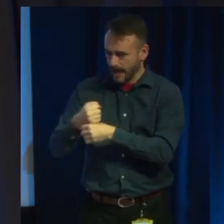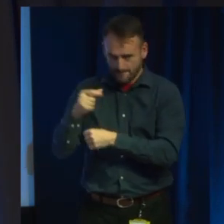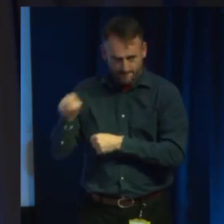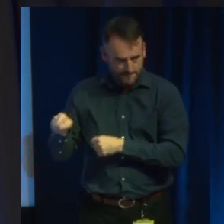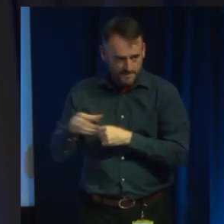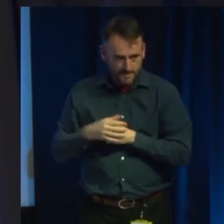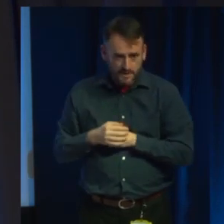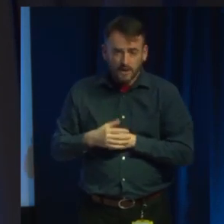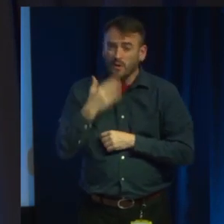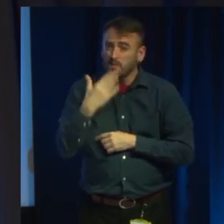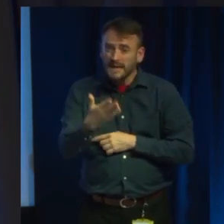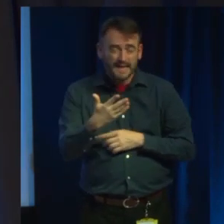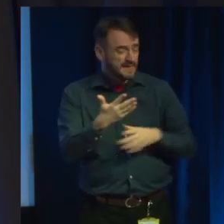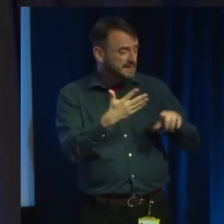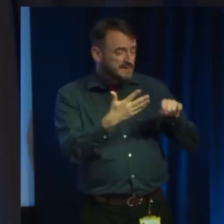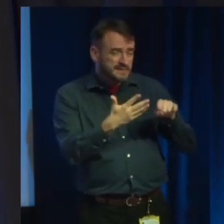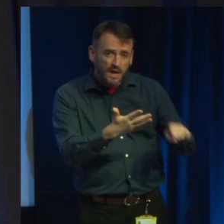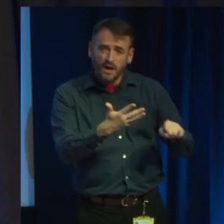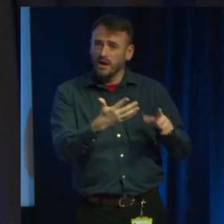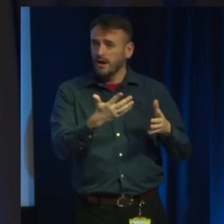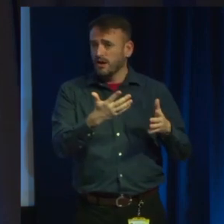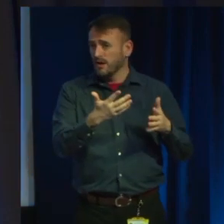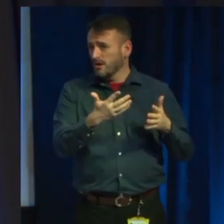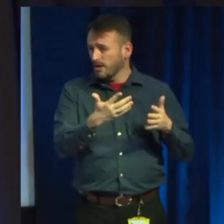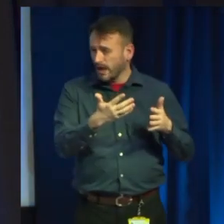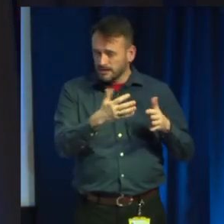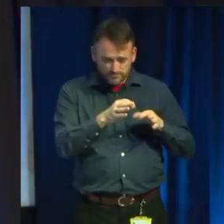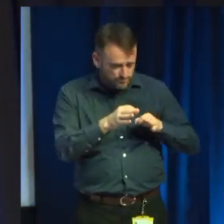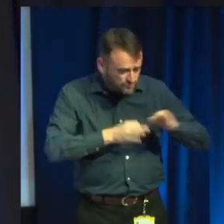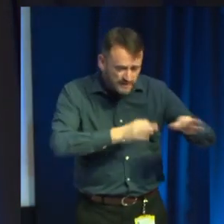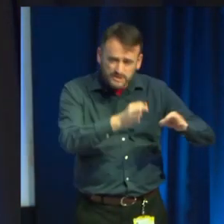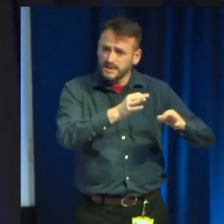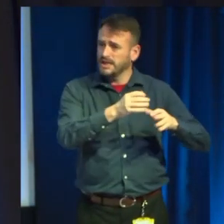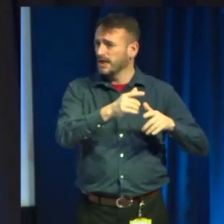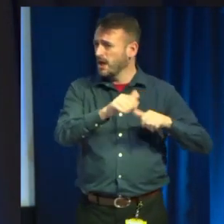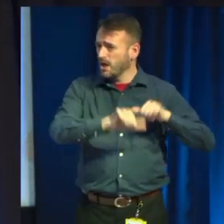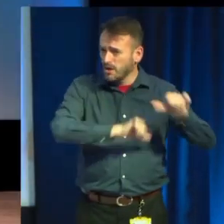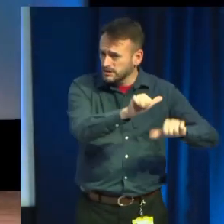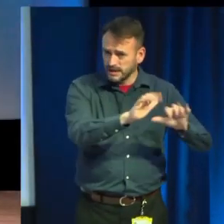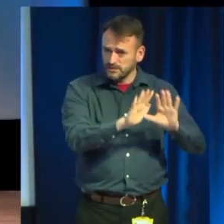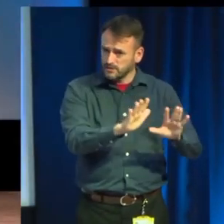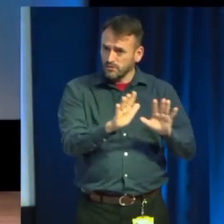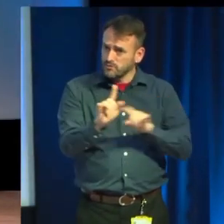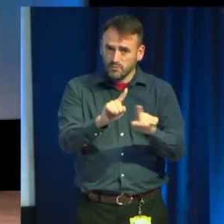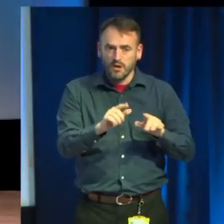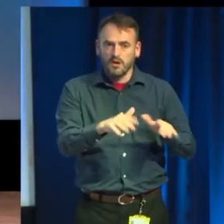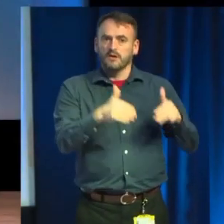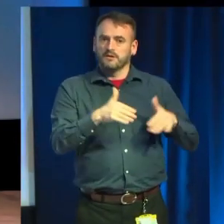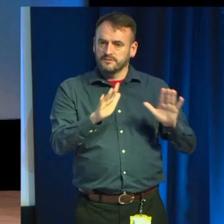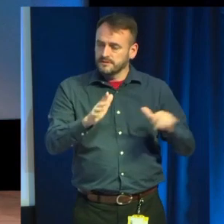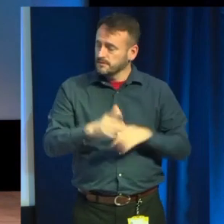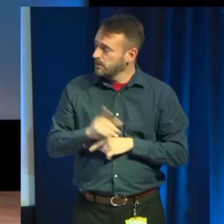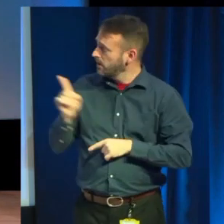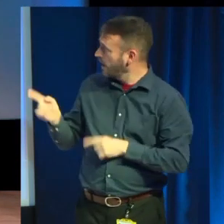things stop you from putting your message, emotional message through. I'm going to give some more examples of games. In the interest of time, I'm going to